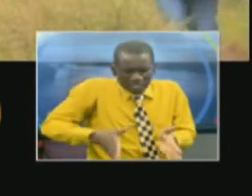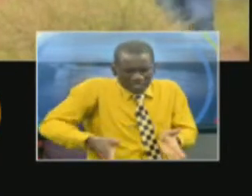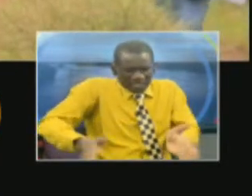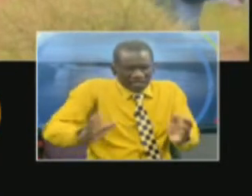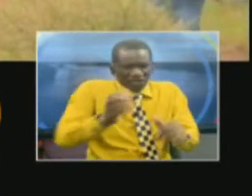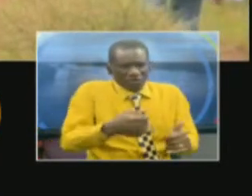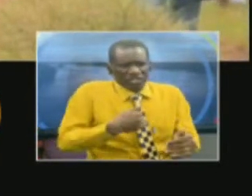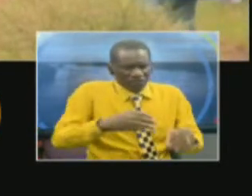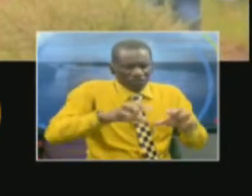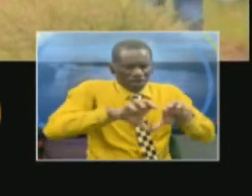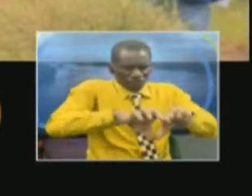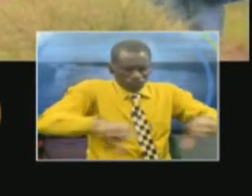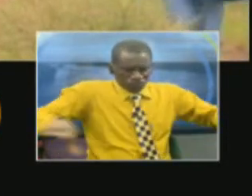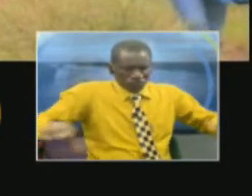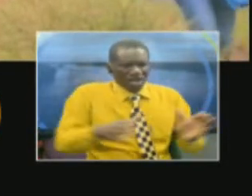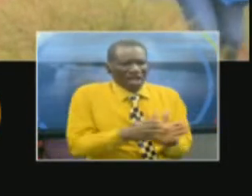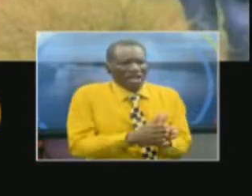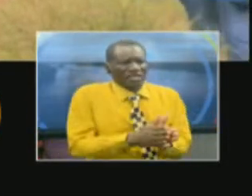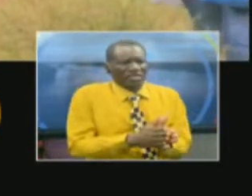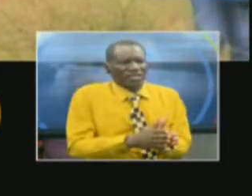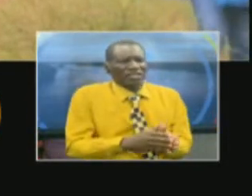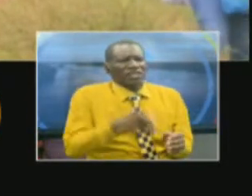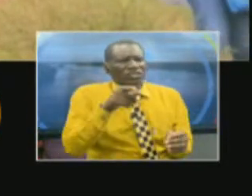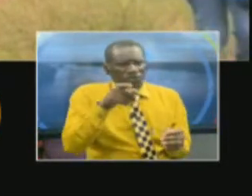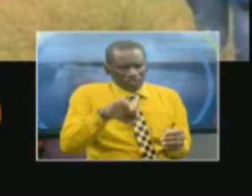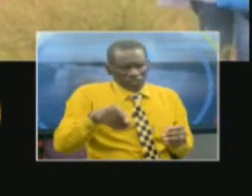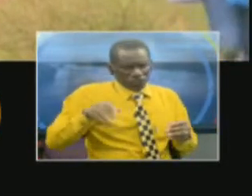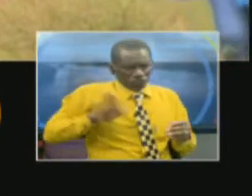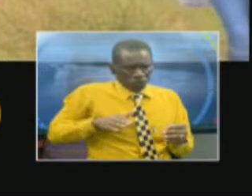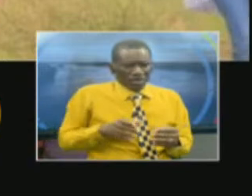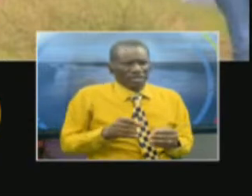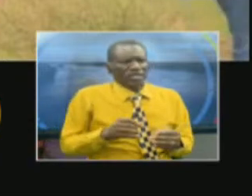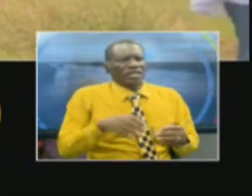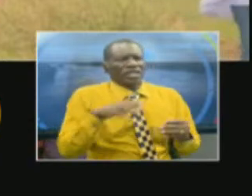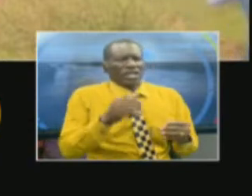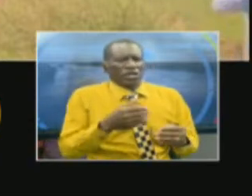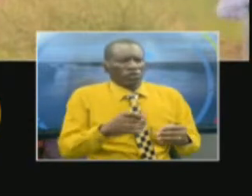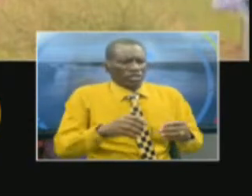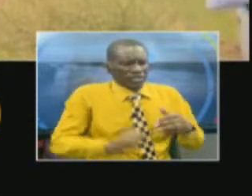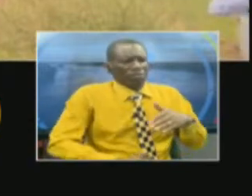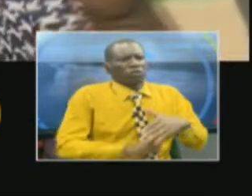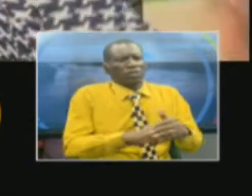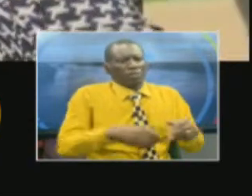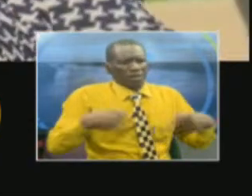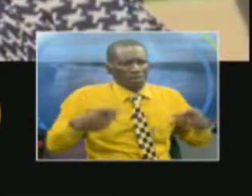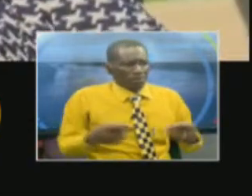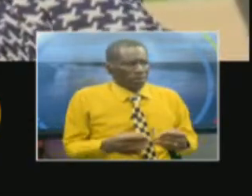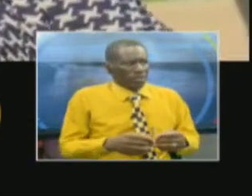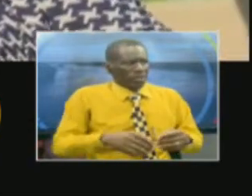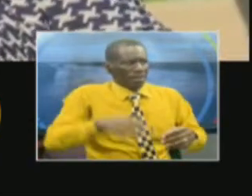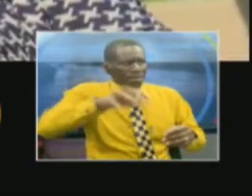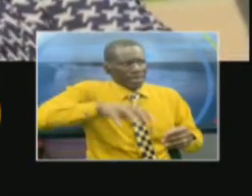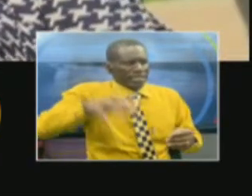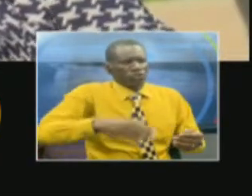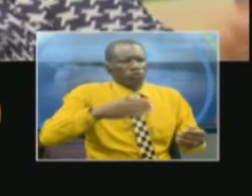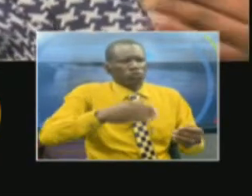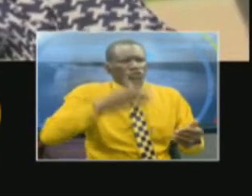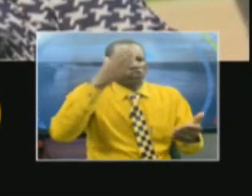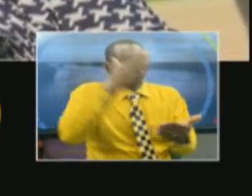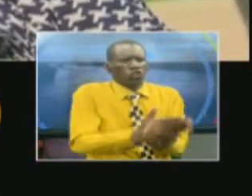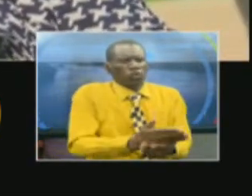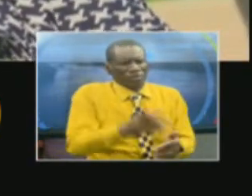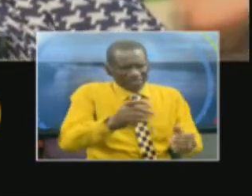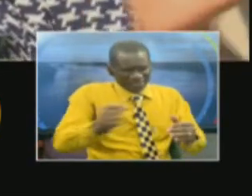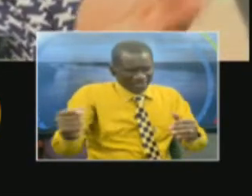deep trenches and high curbs, she is usually at the mercies of well-wishers. Mat zinasimama like each